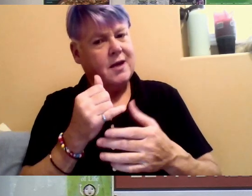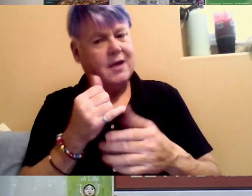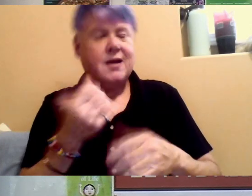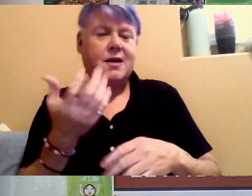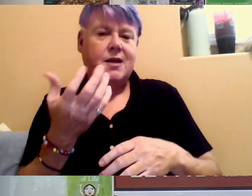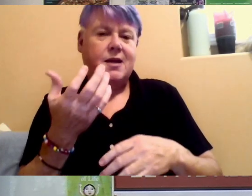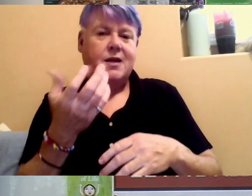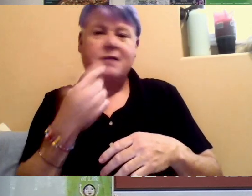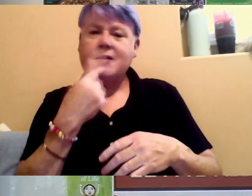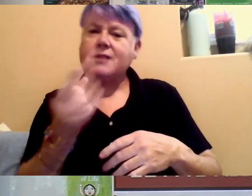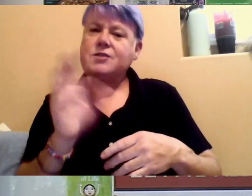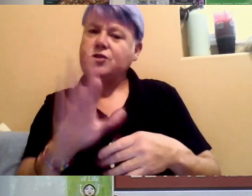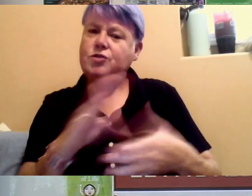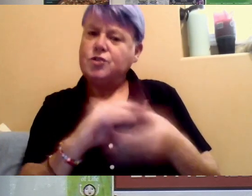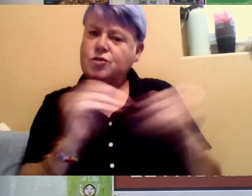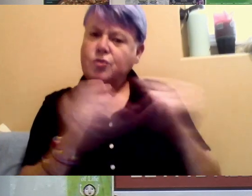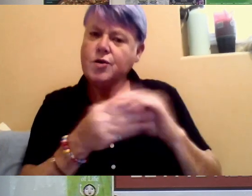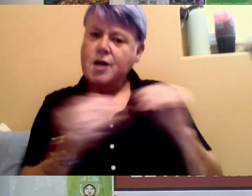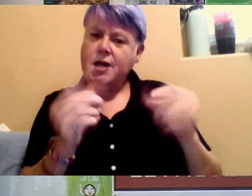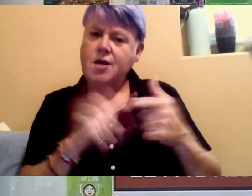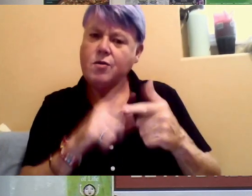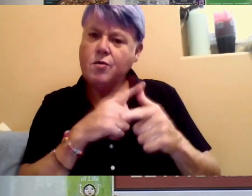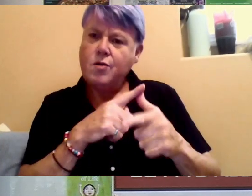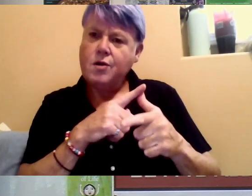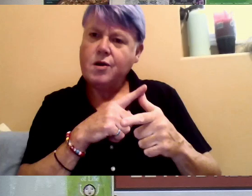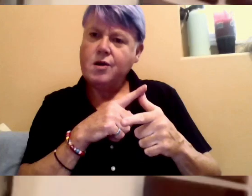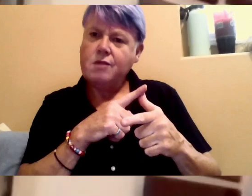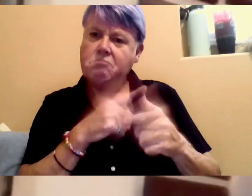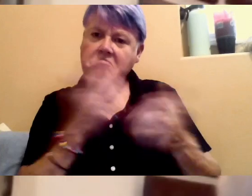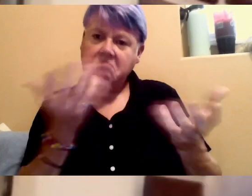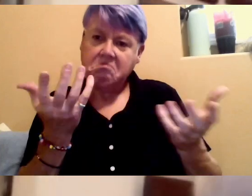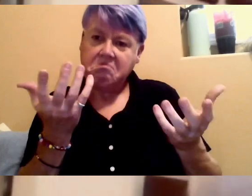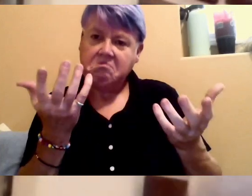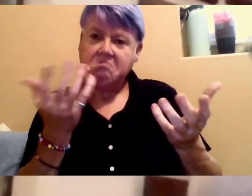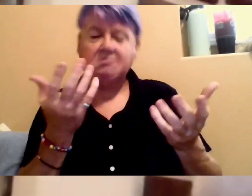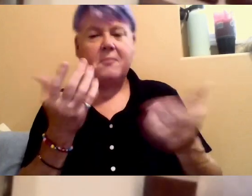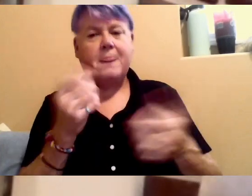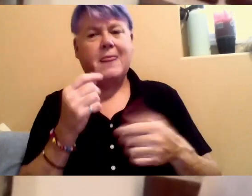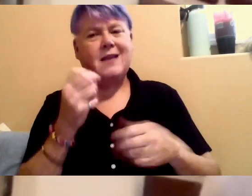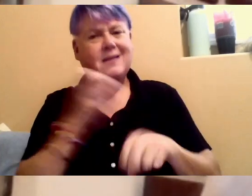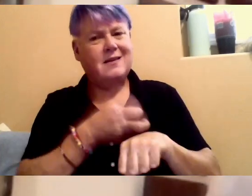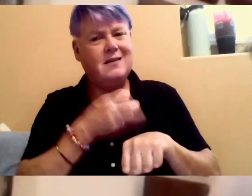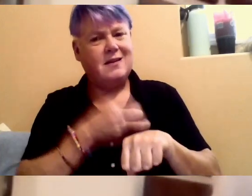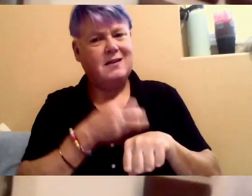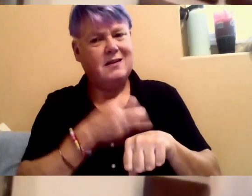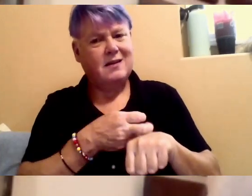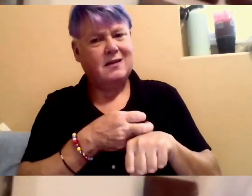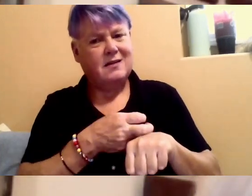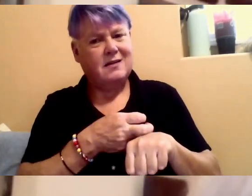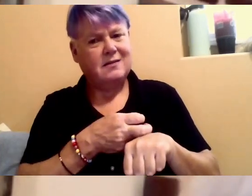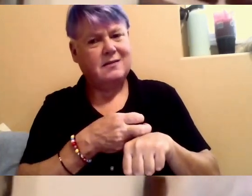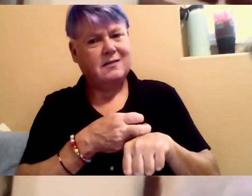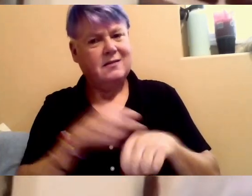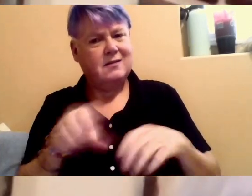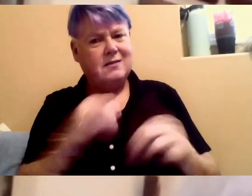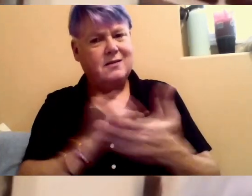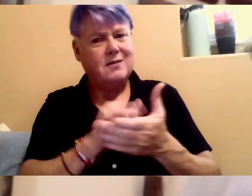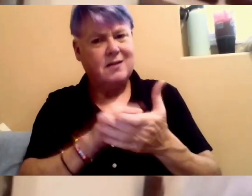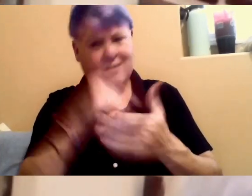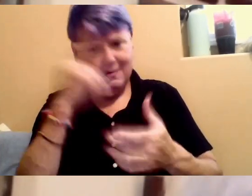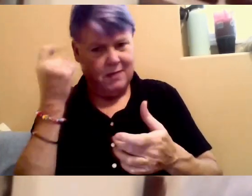story or I don't know. It's kind of hard to do that